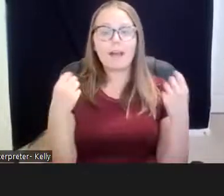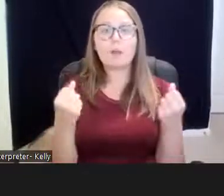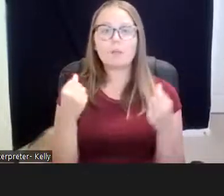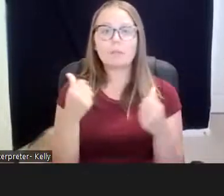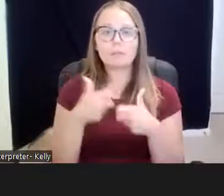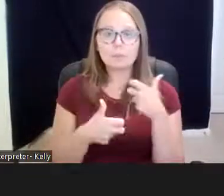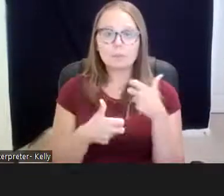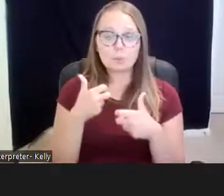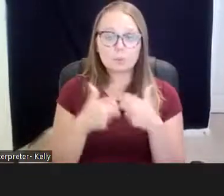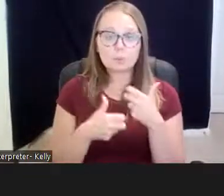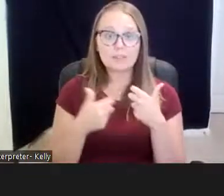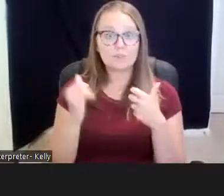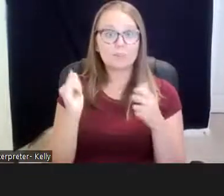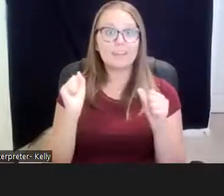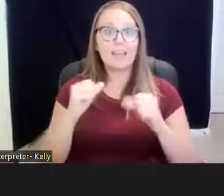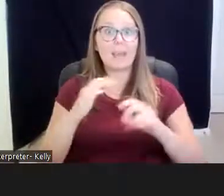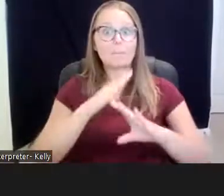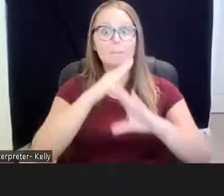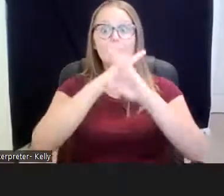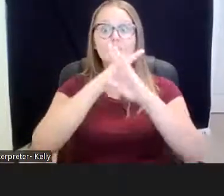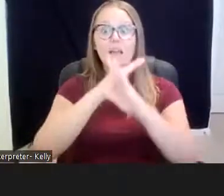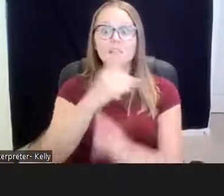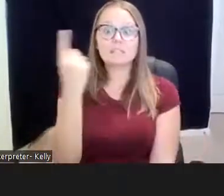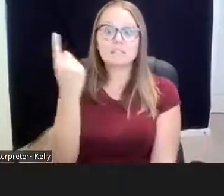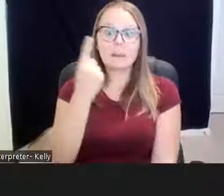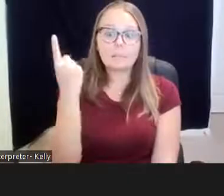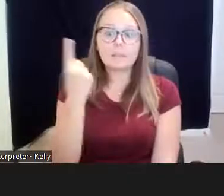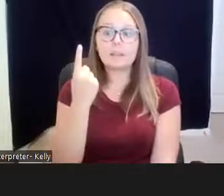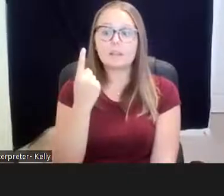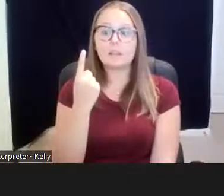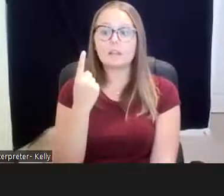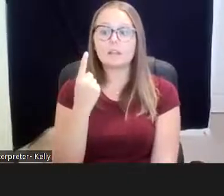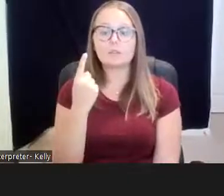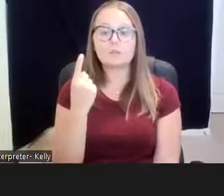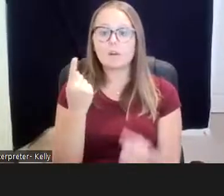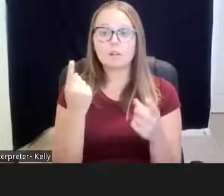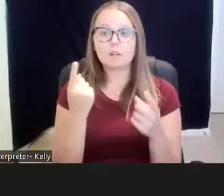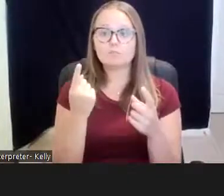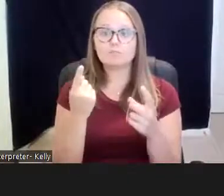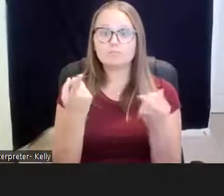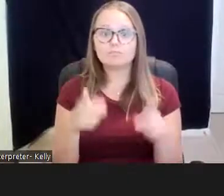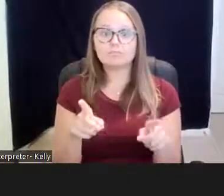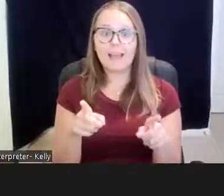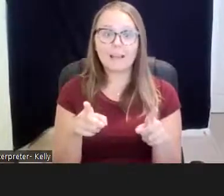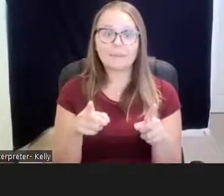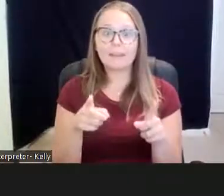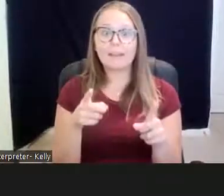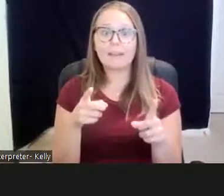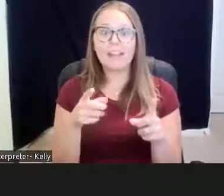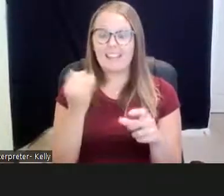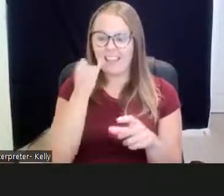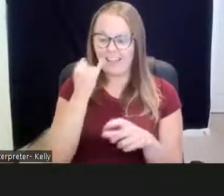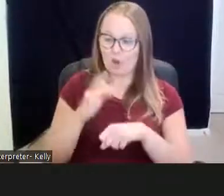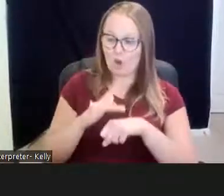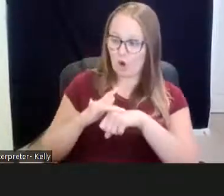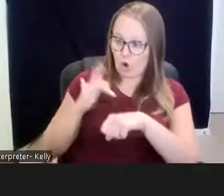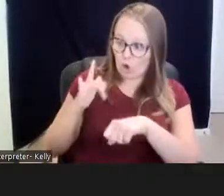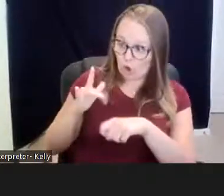can prevent something from occurring, you know, or catch it early on before it